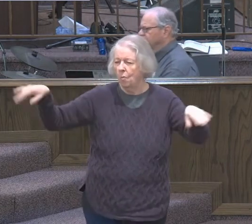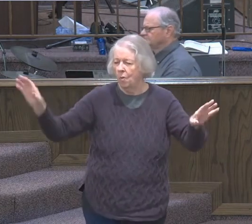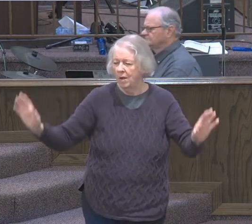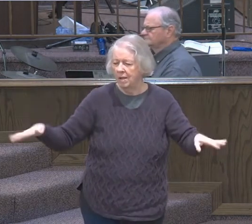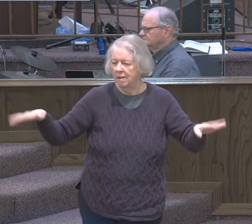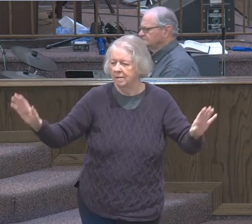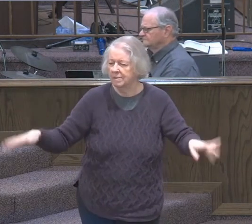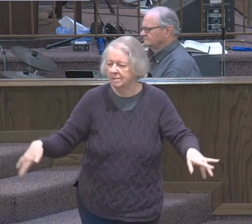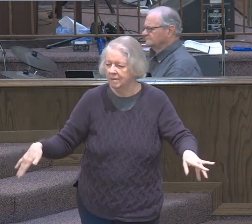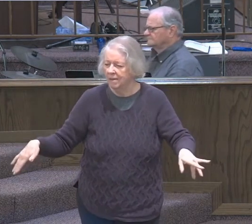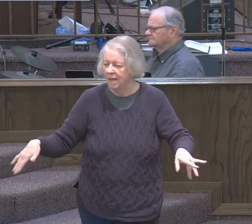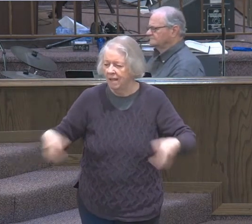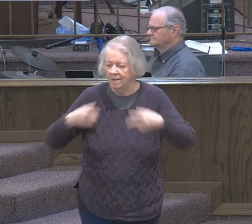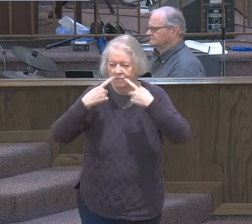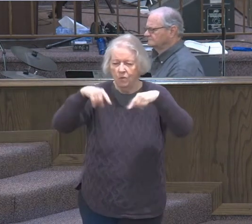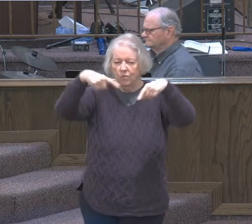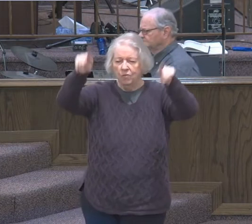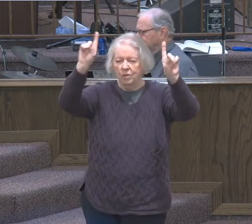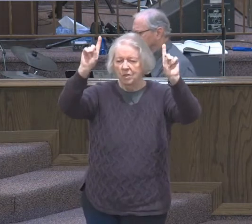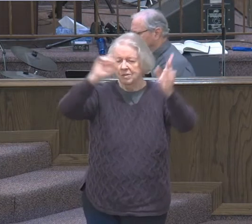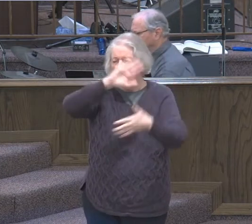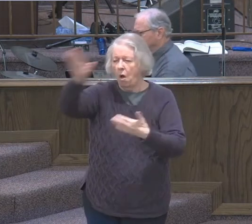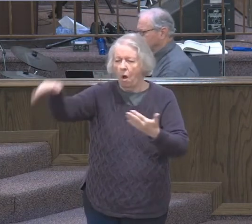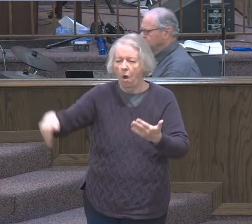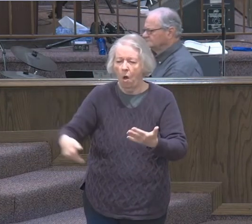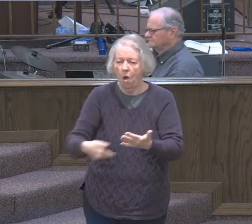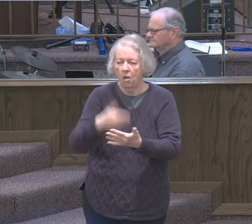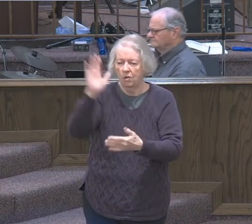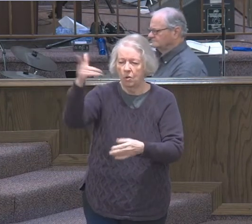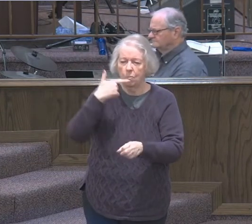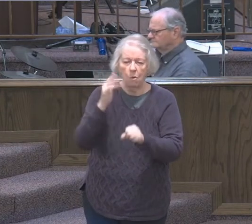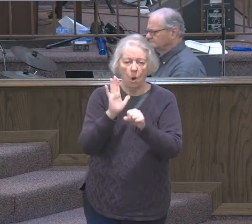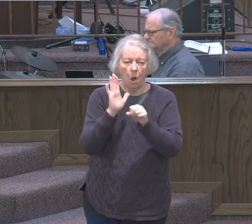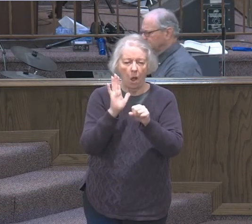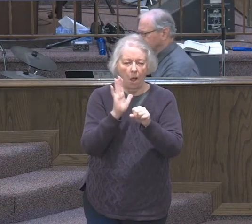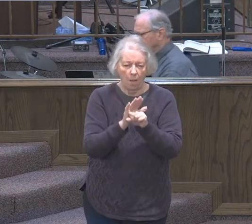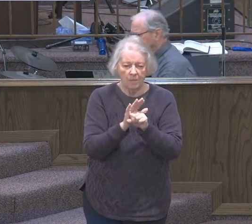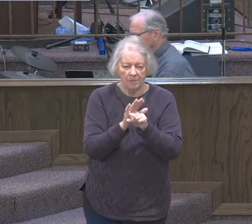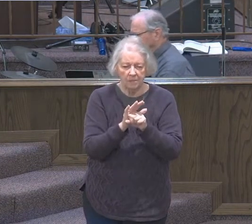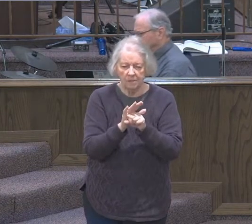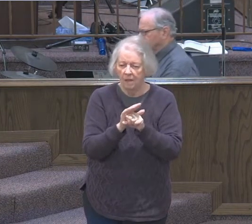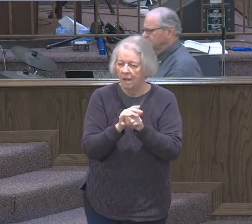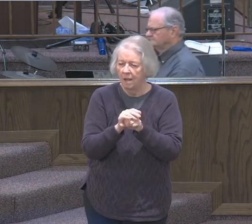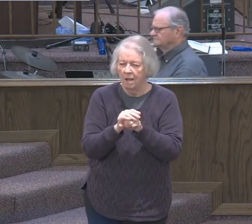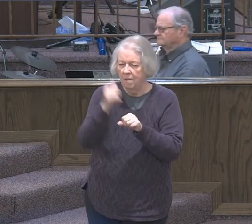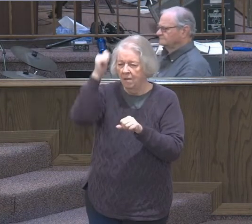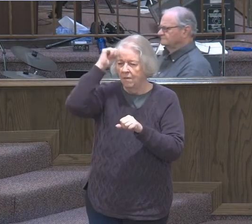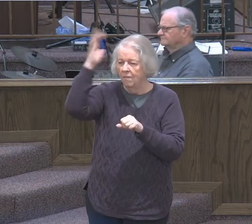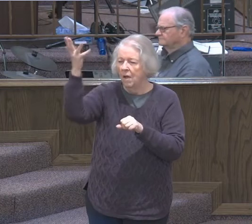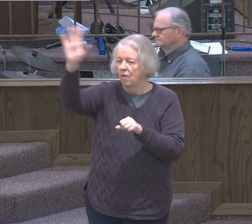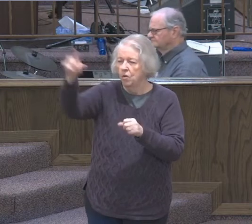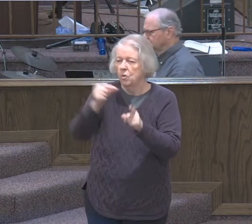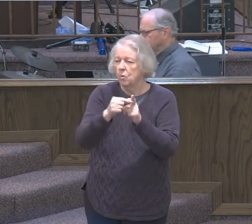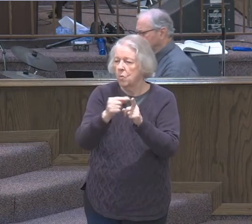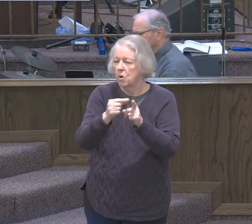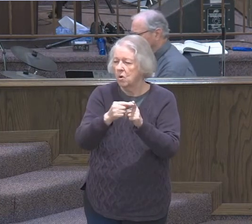who fulfills all of your promises to us. God, your word, and even in this psalm, says